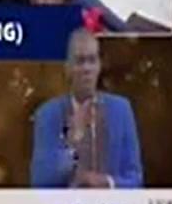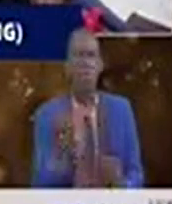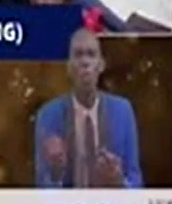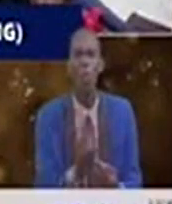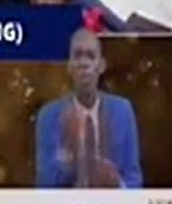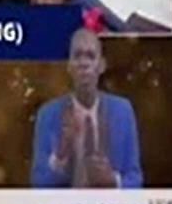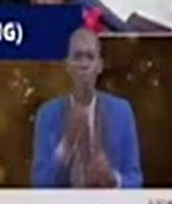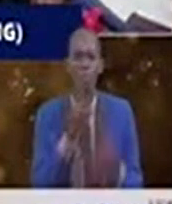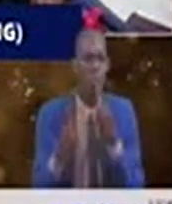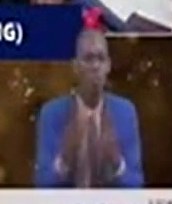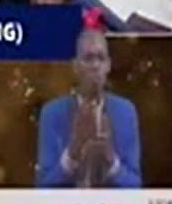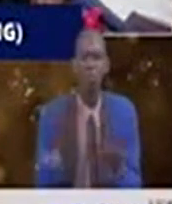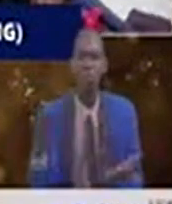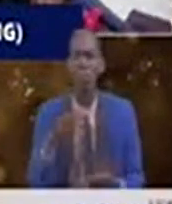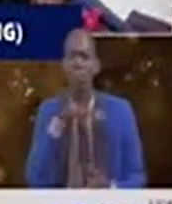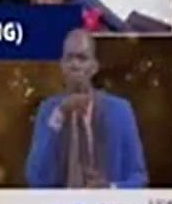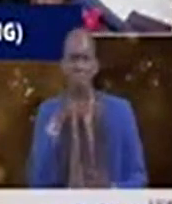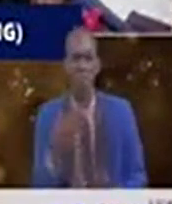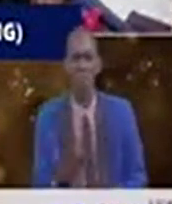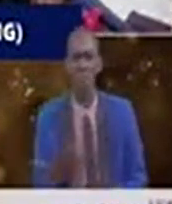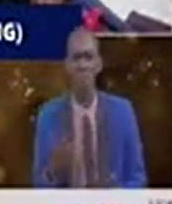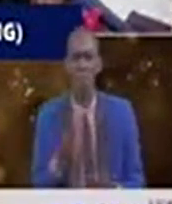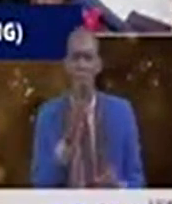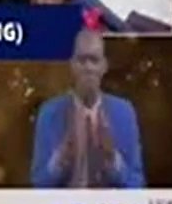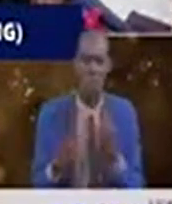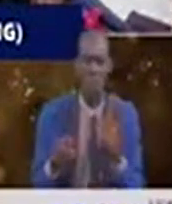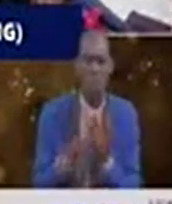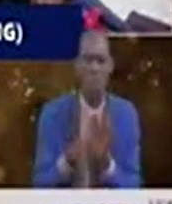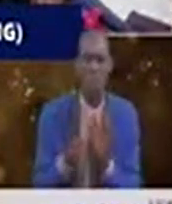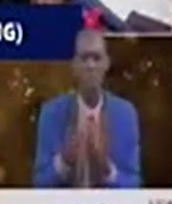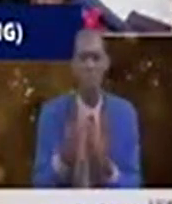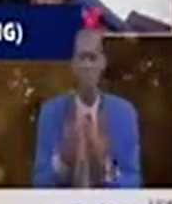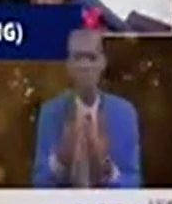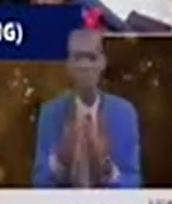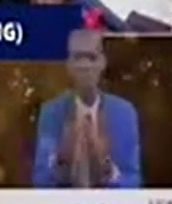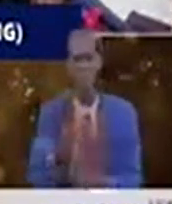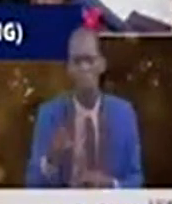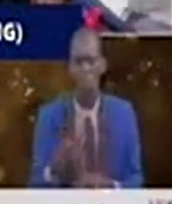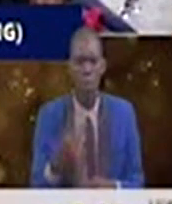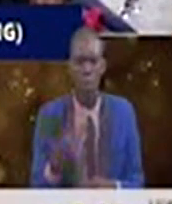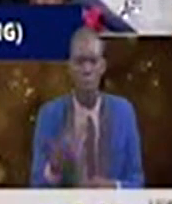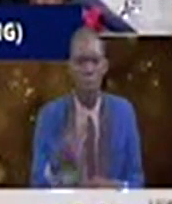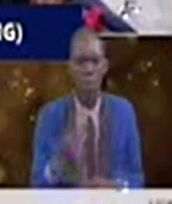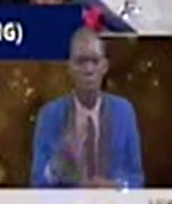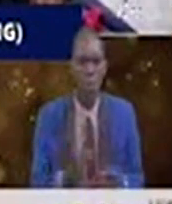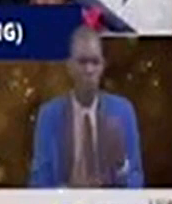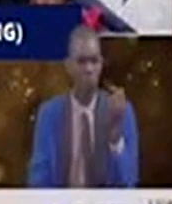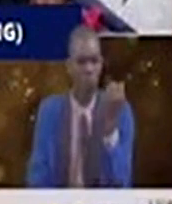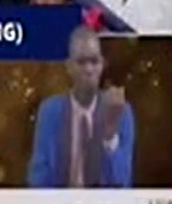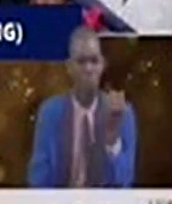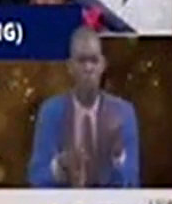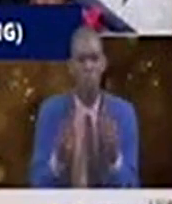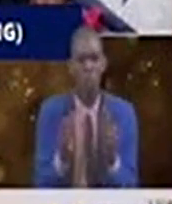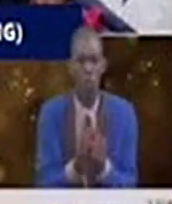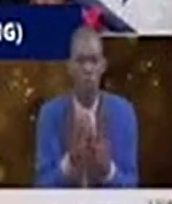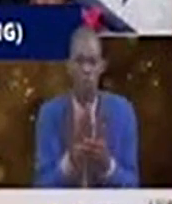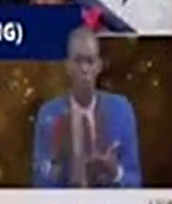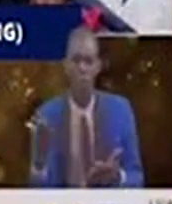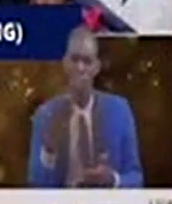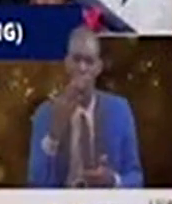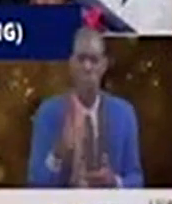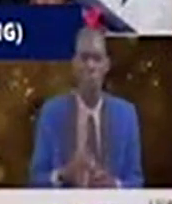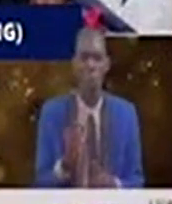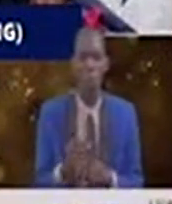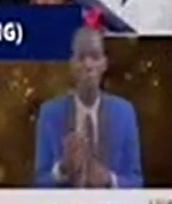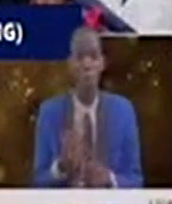going to introduce something. It's going to say something. It's going to drag you to something that eventually